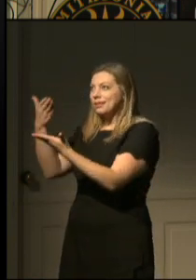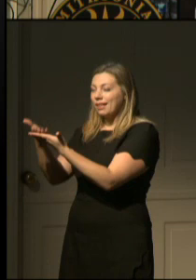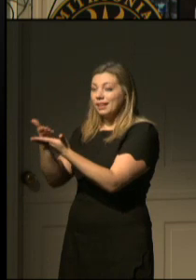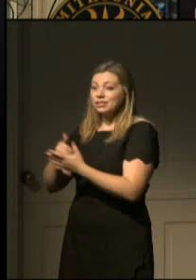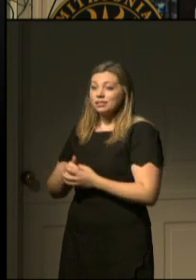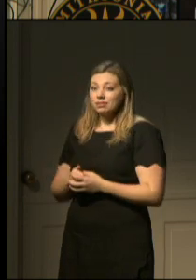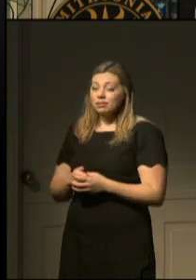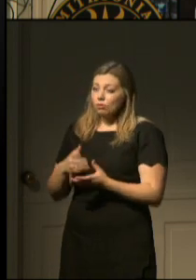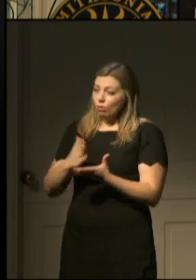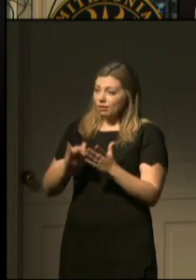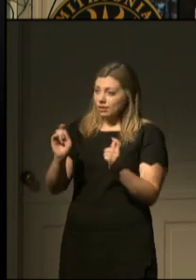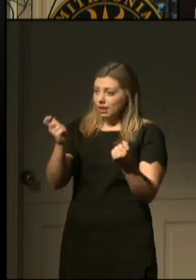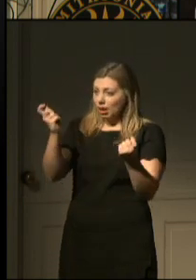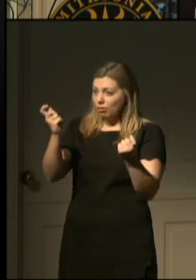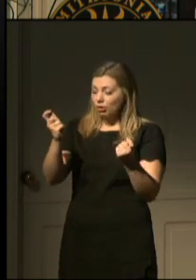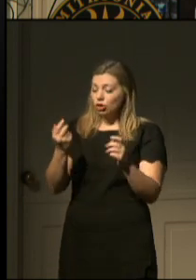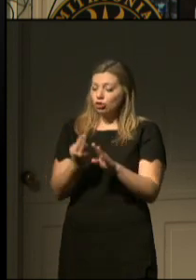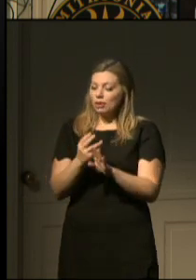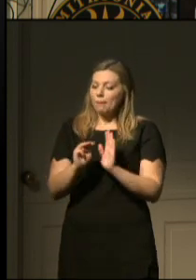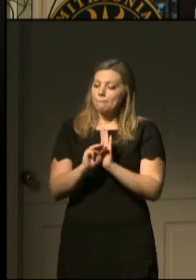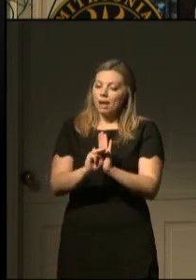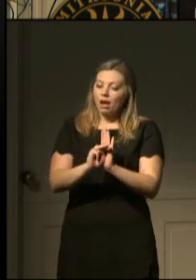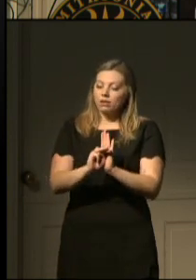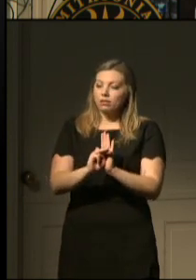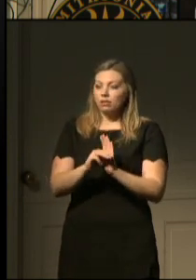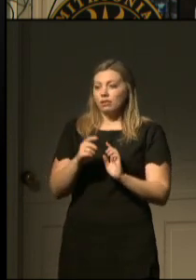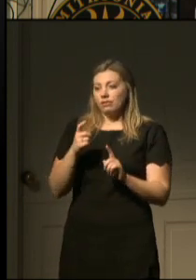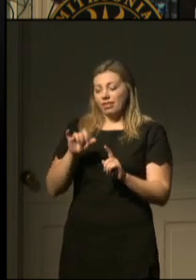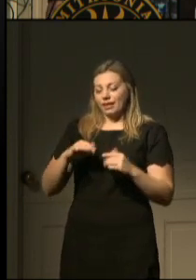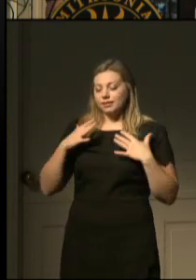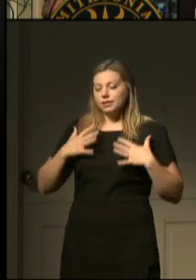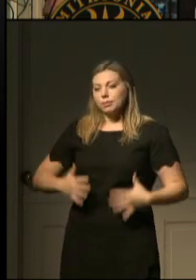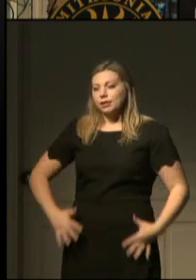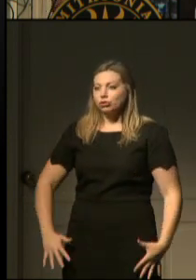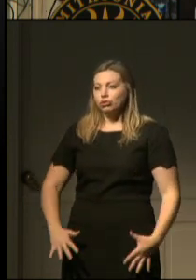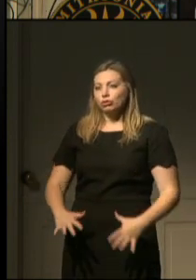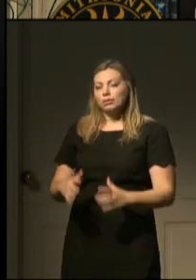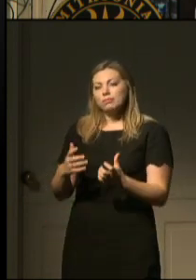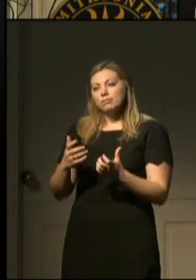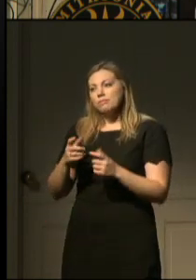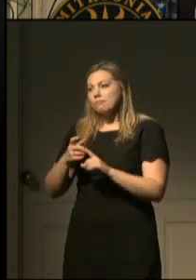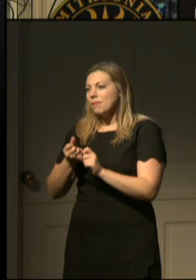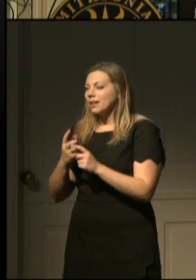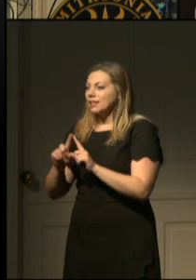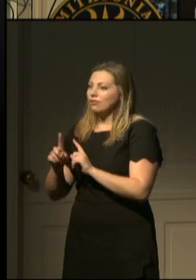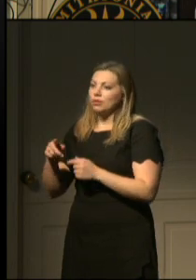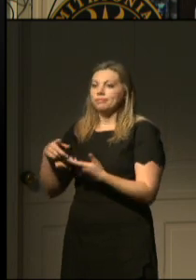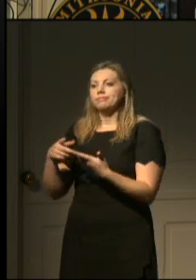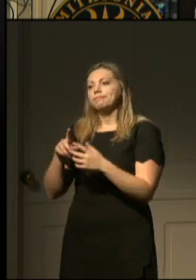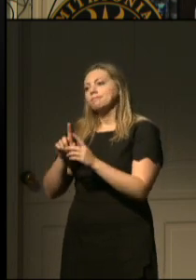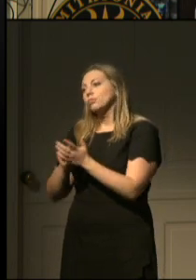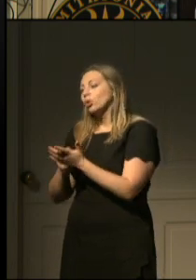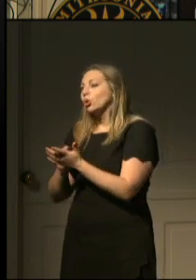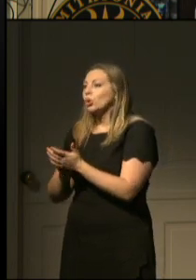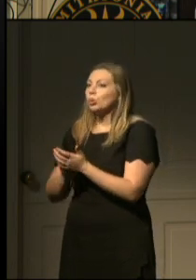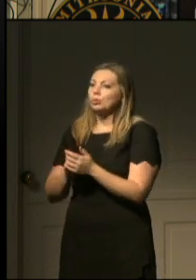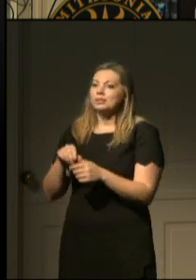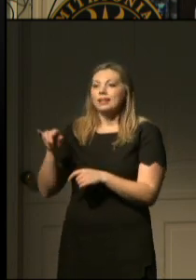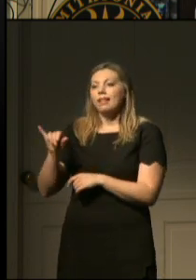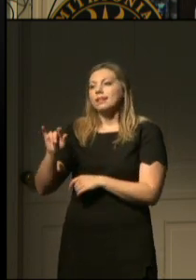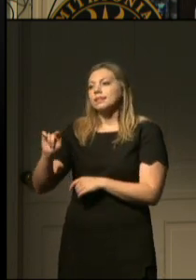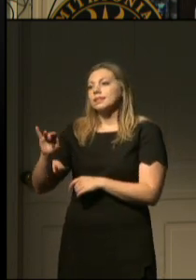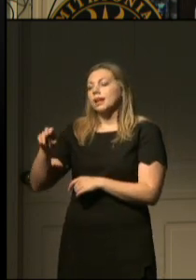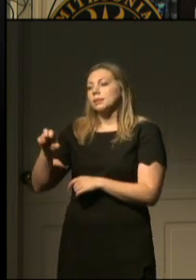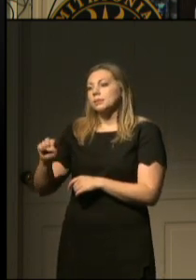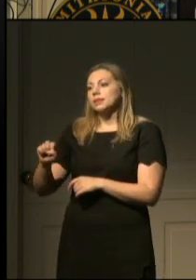this single model of the spacesuit was used on a bunch of different platforms by Time Magazine, Smithsonian Channel, as well as others, including